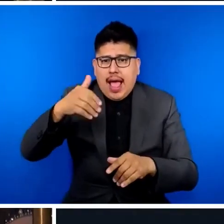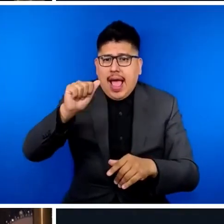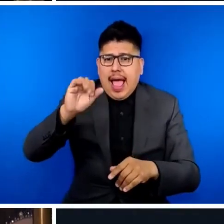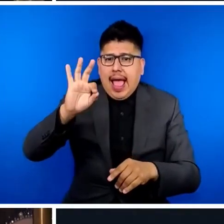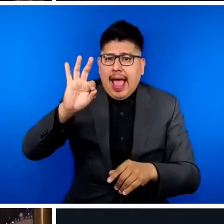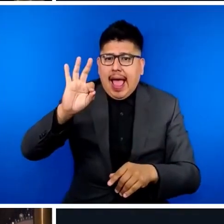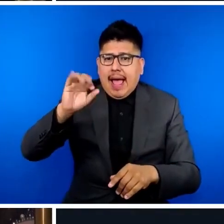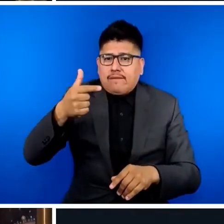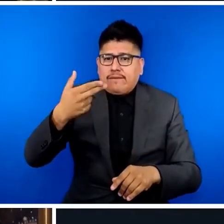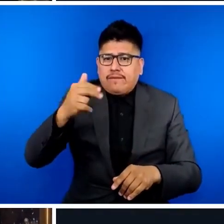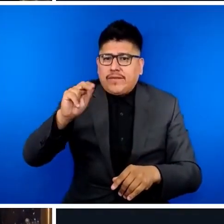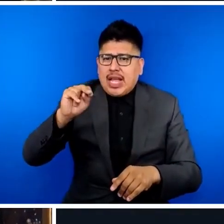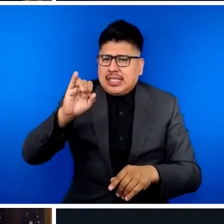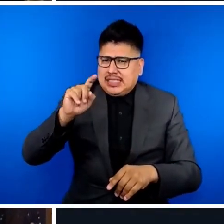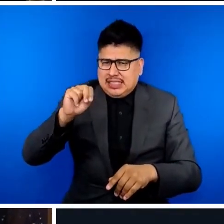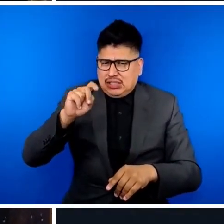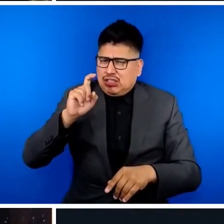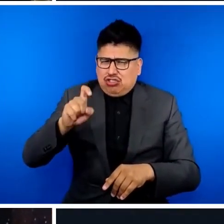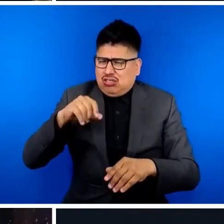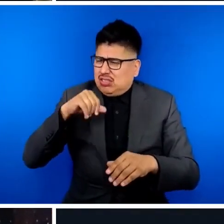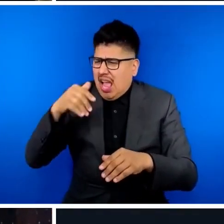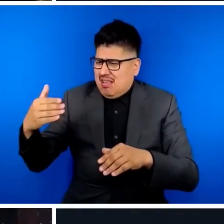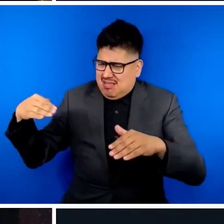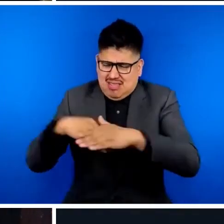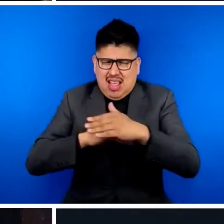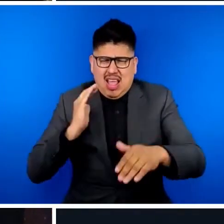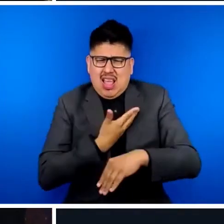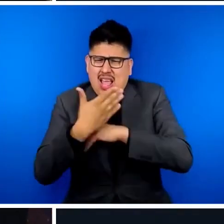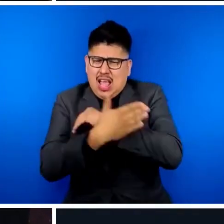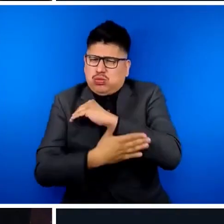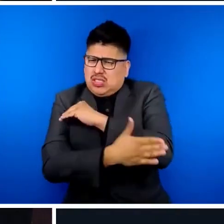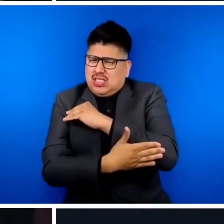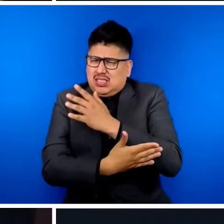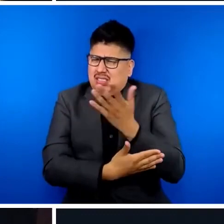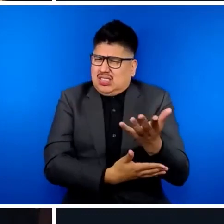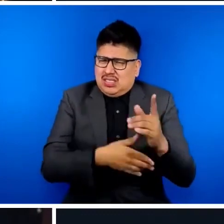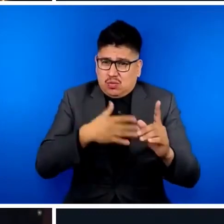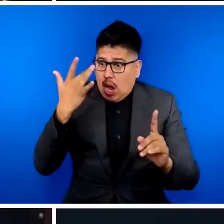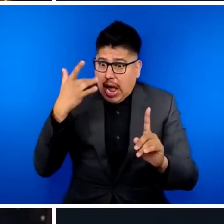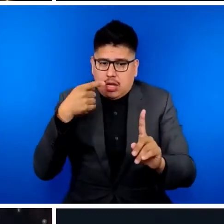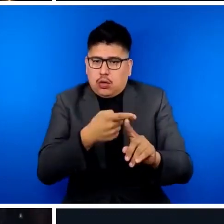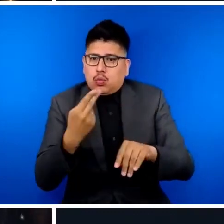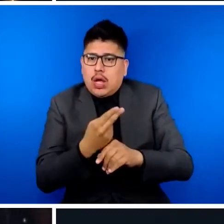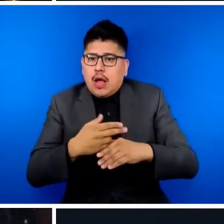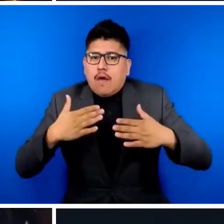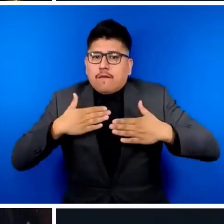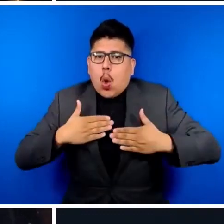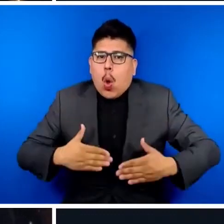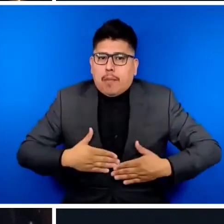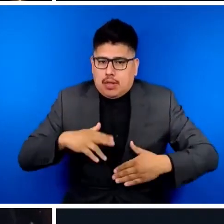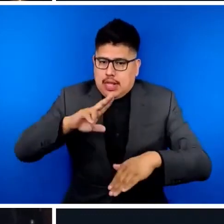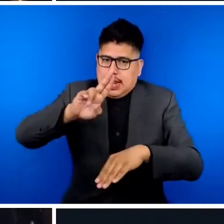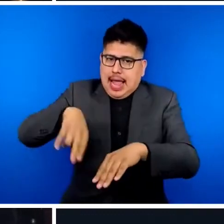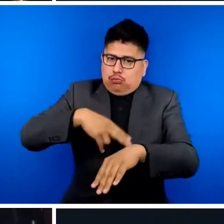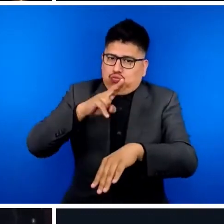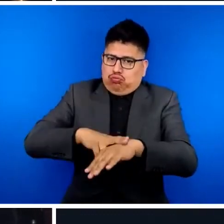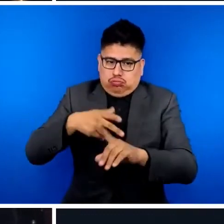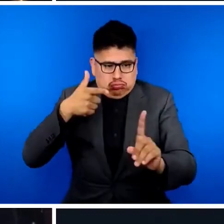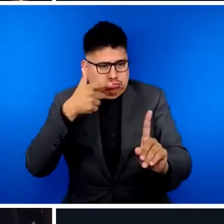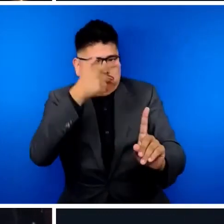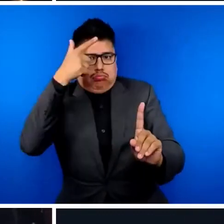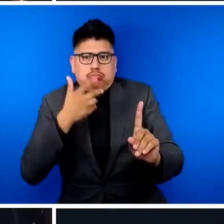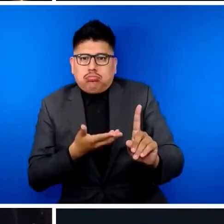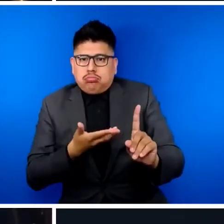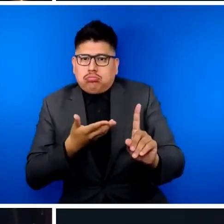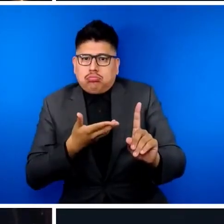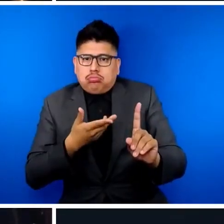country. And all because she wore the uniform of our nation, she was shot. He traveled here because he